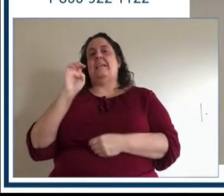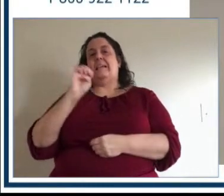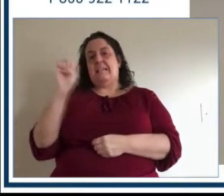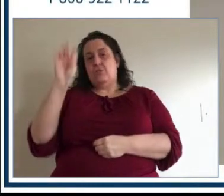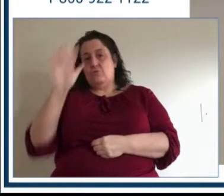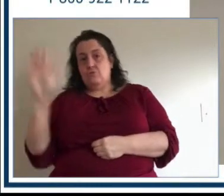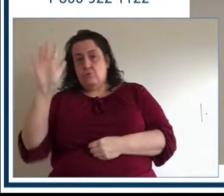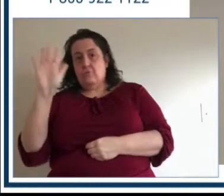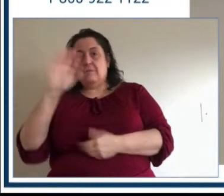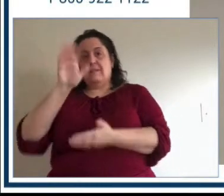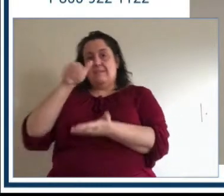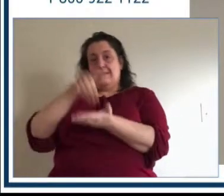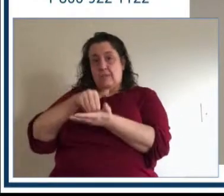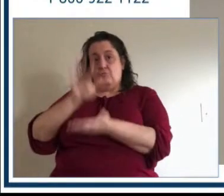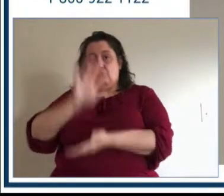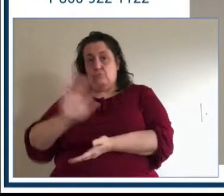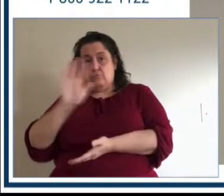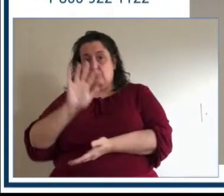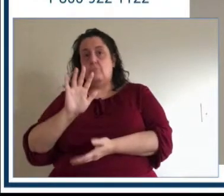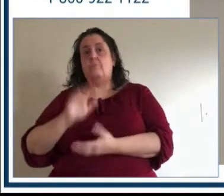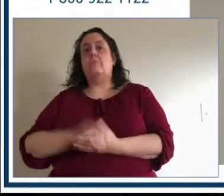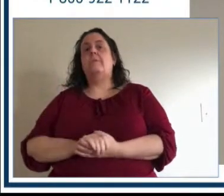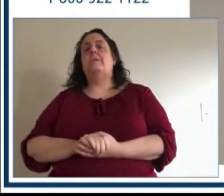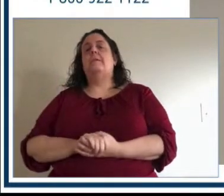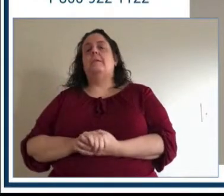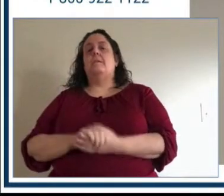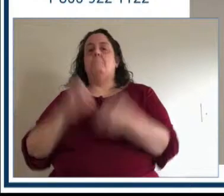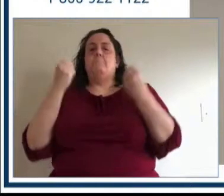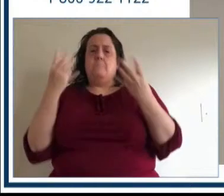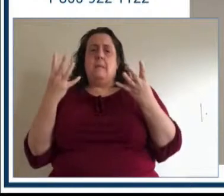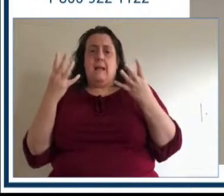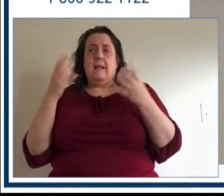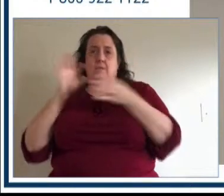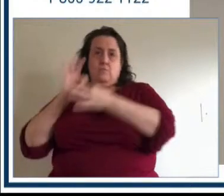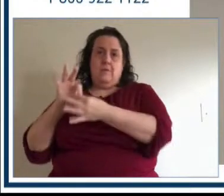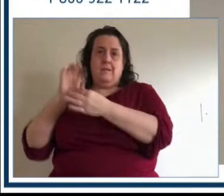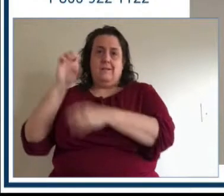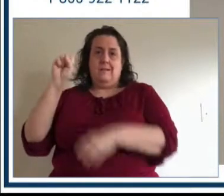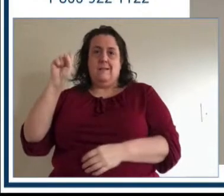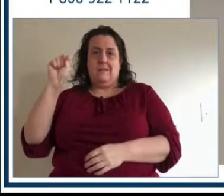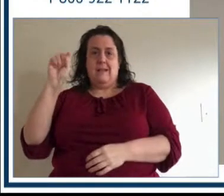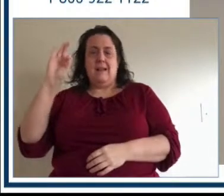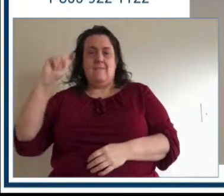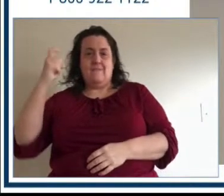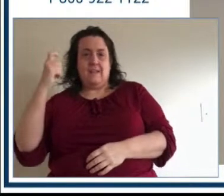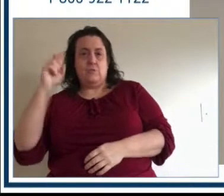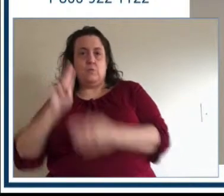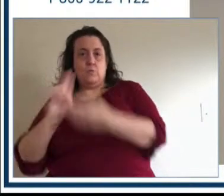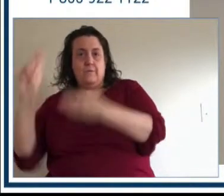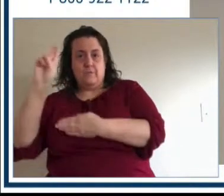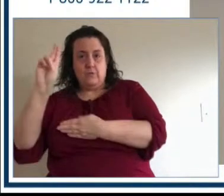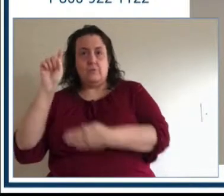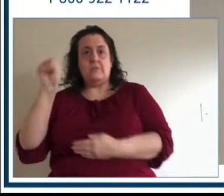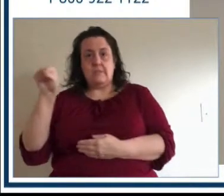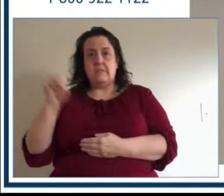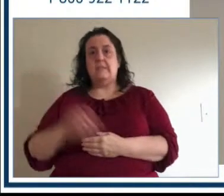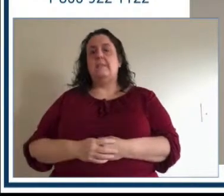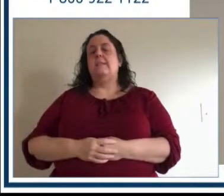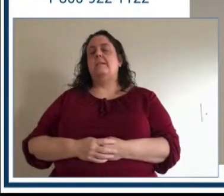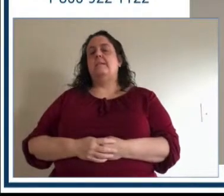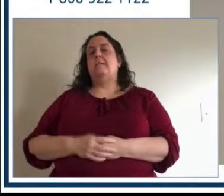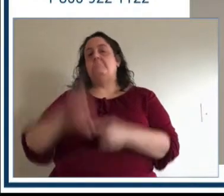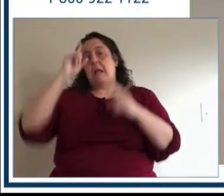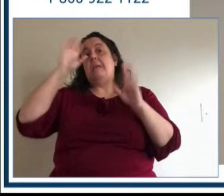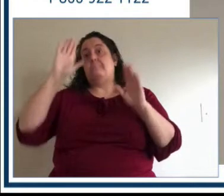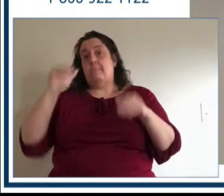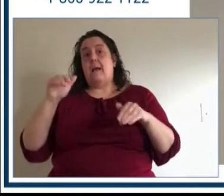outbreak associated with St. Francis Xavier University. Nova Scotians should expect to continue to see